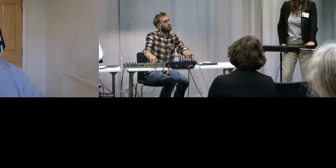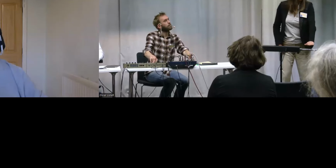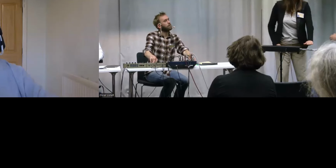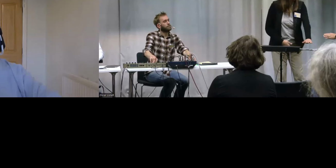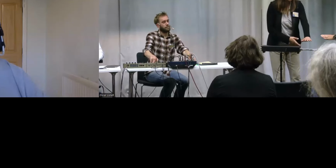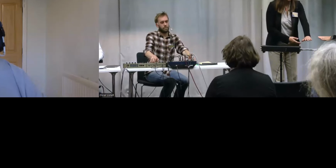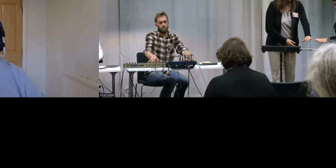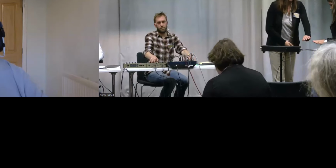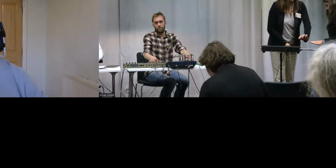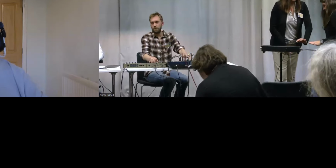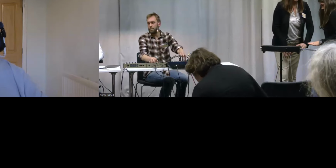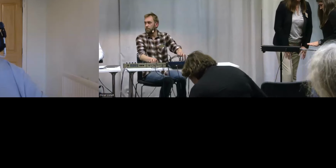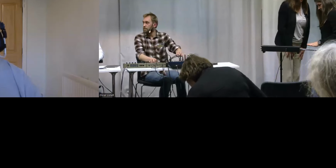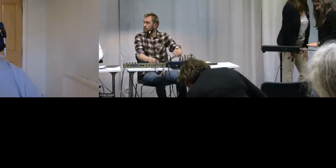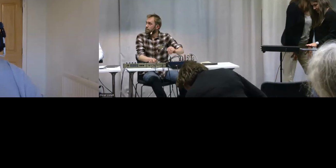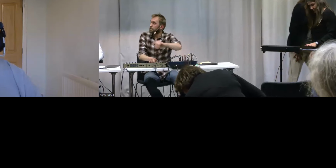Good.